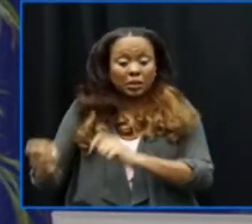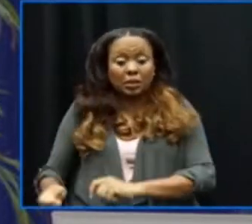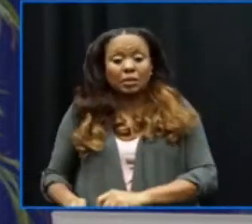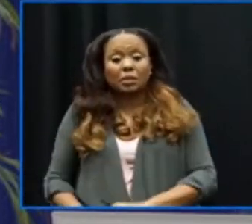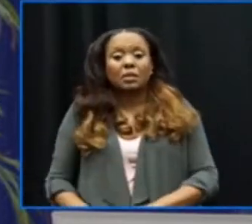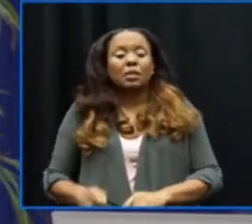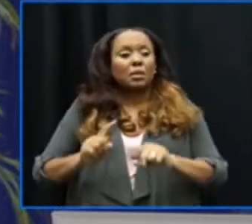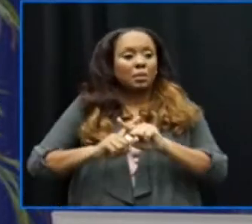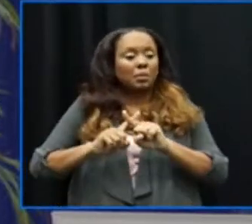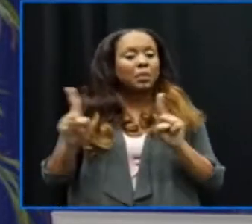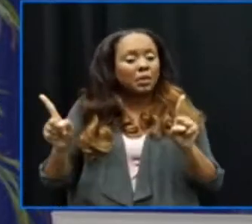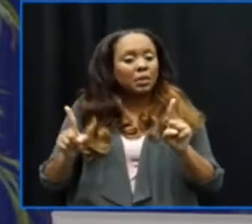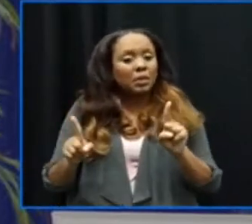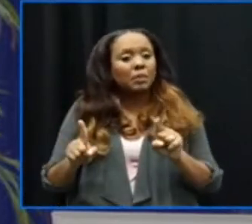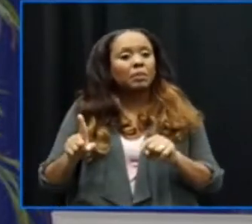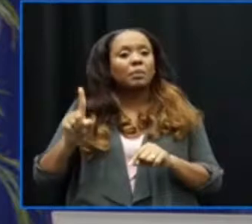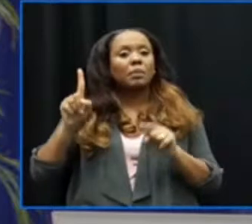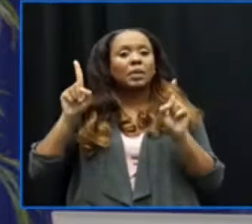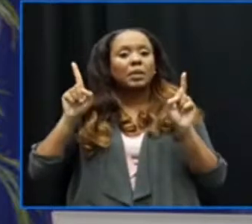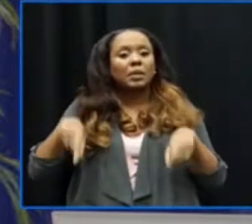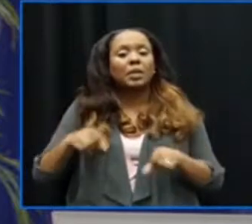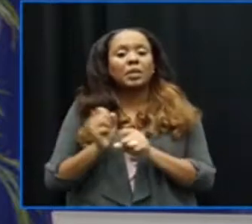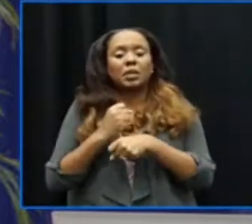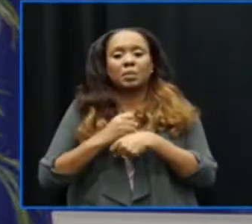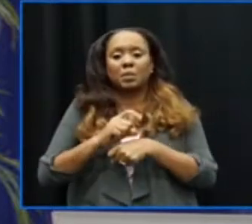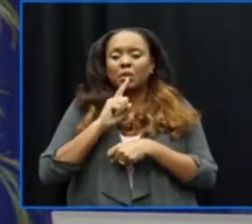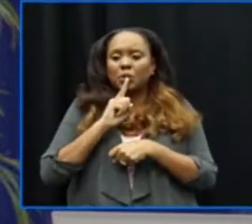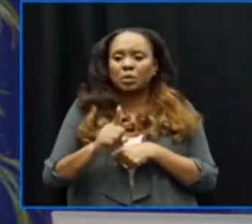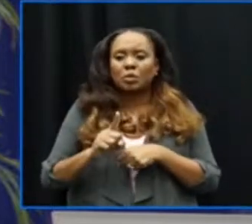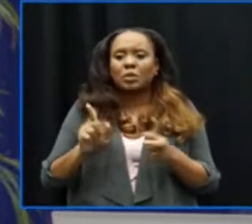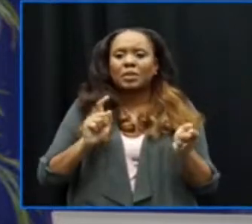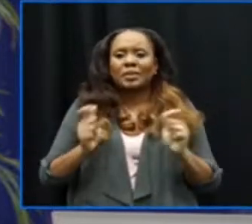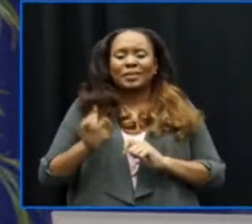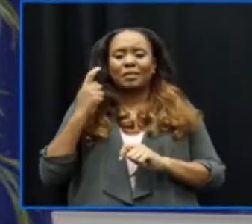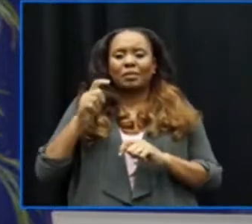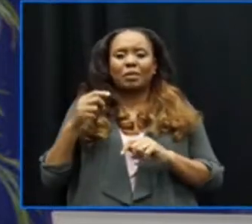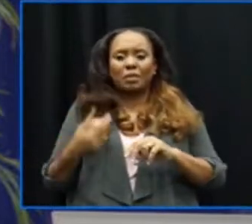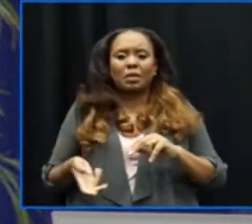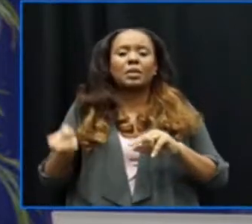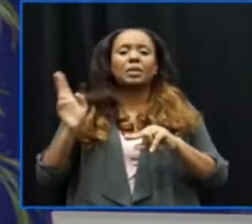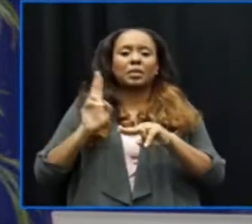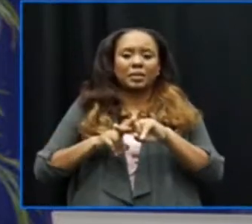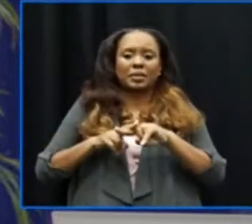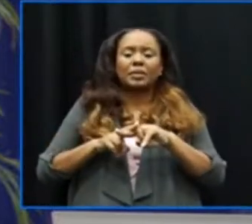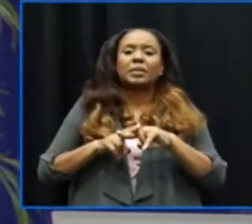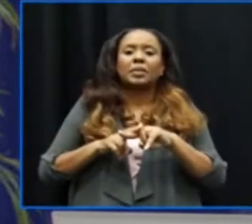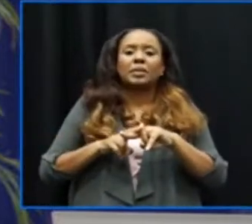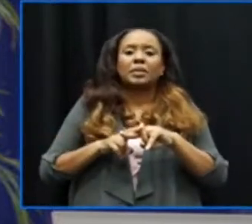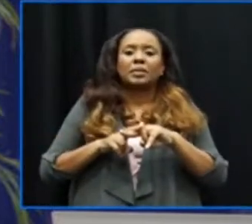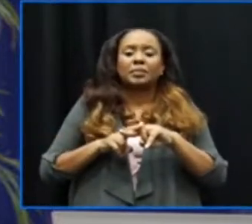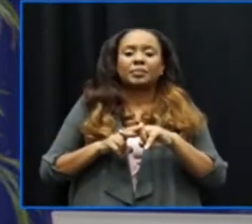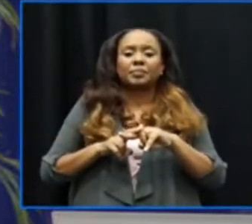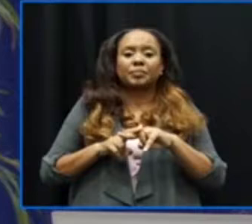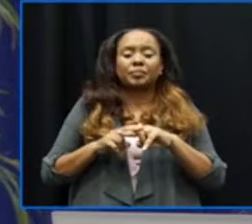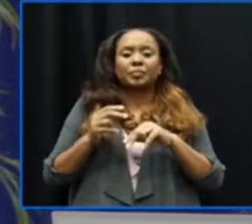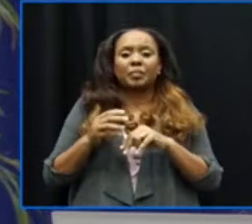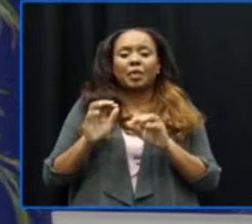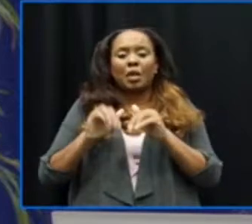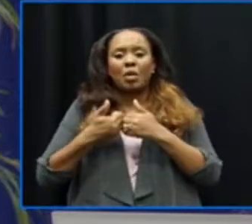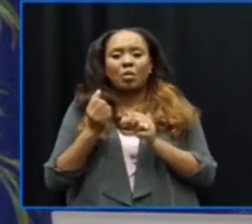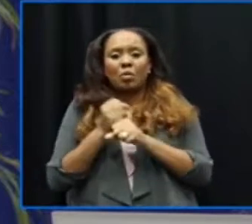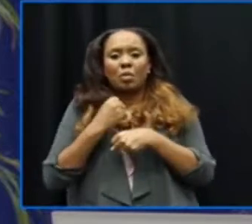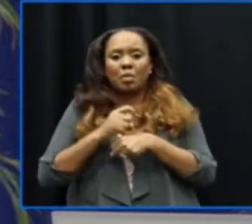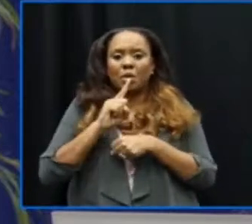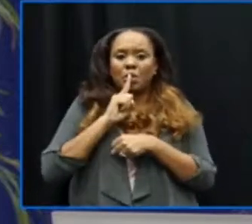to increase those who are contributing and look potentially at how we can make sure that